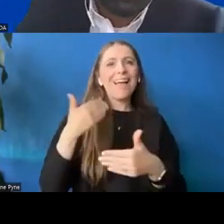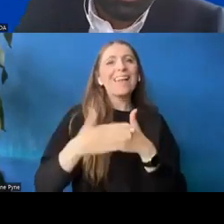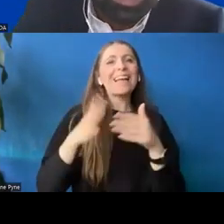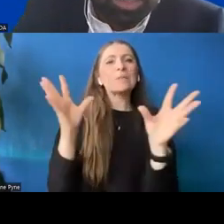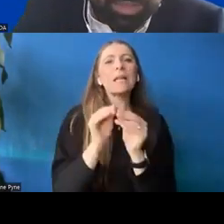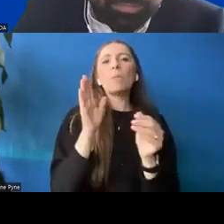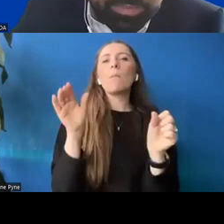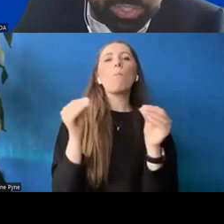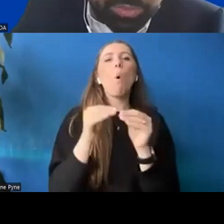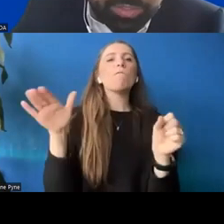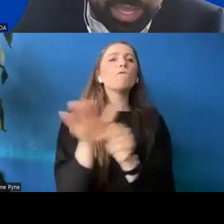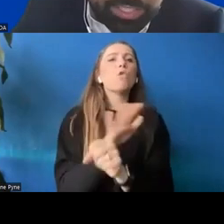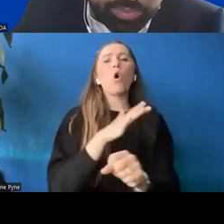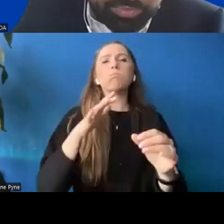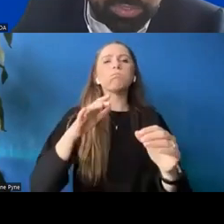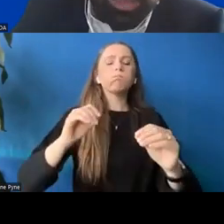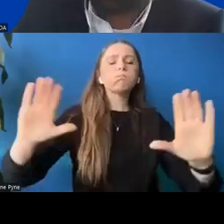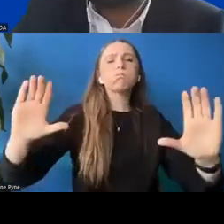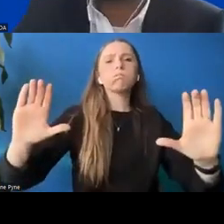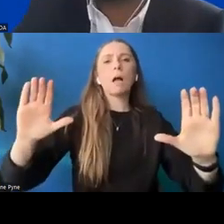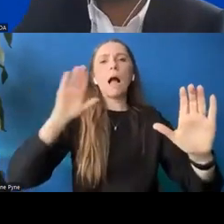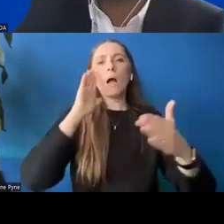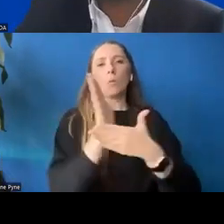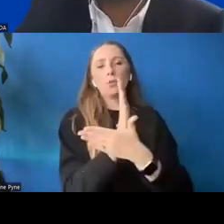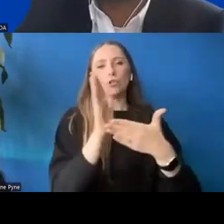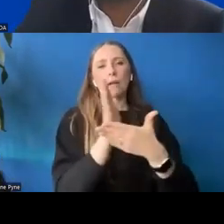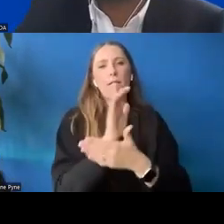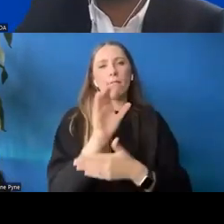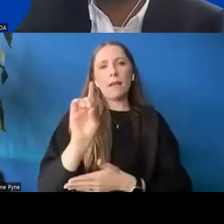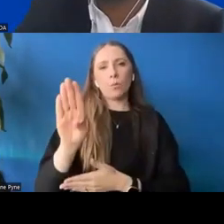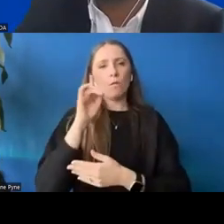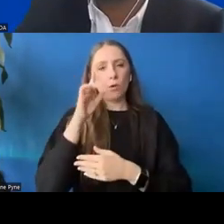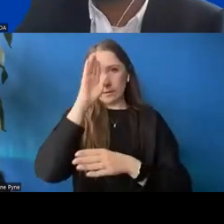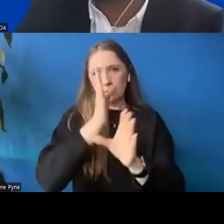robust. And so I'm going to share the dashboard for psychological distress.